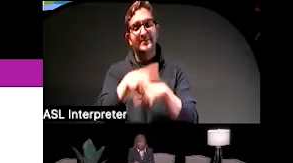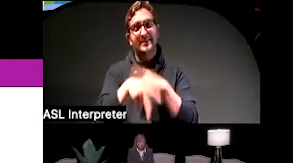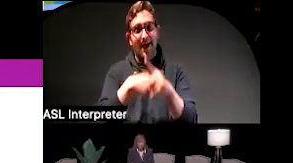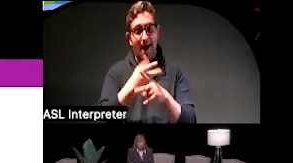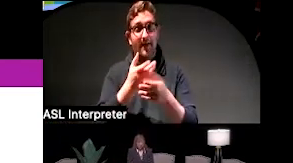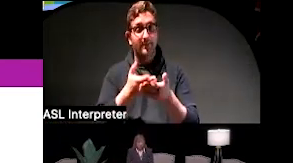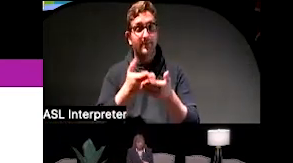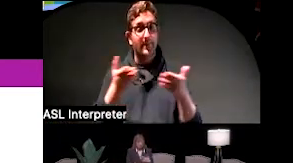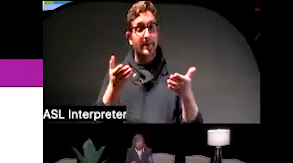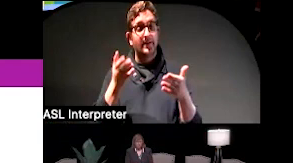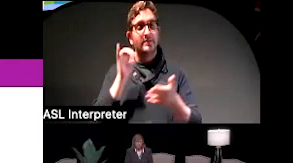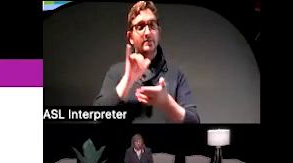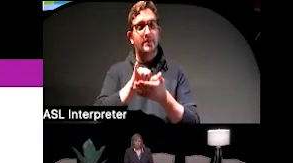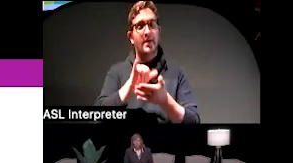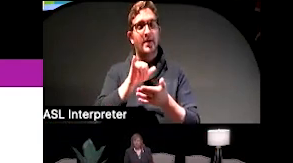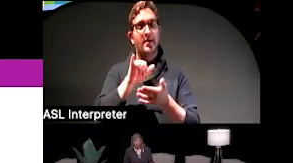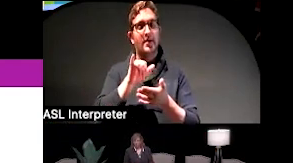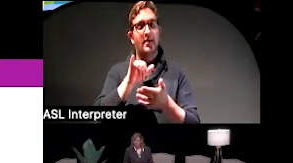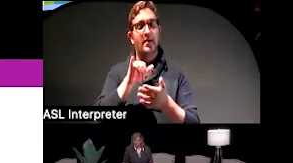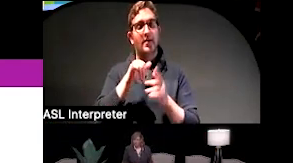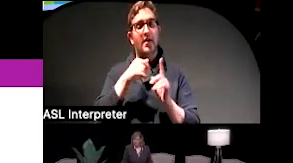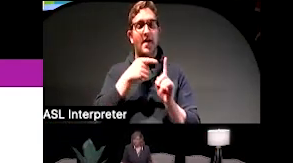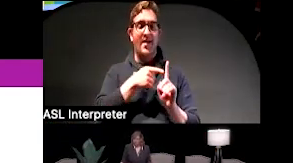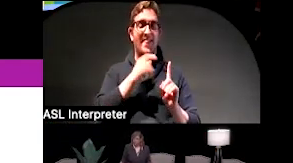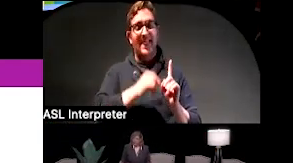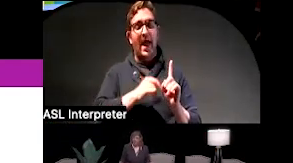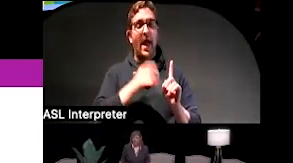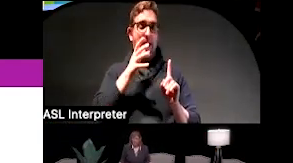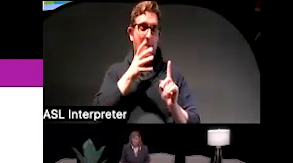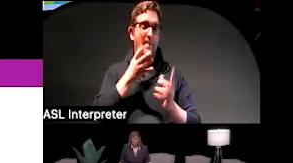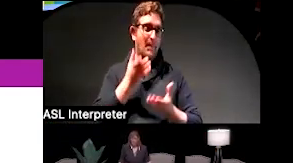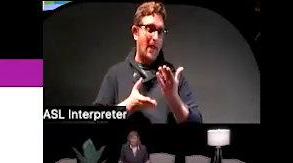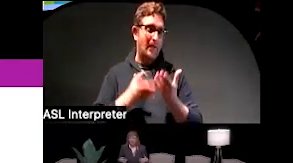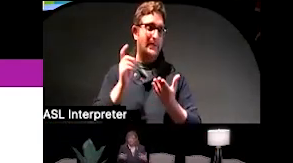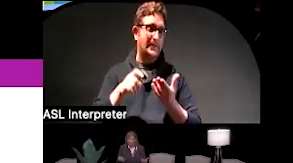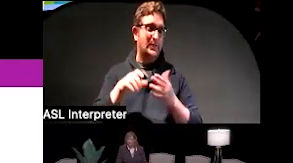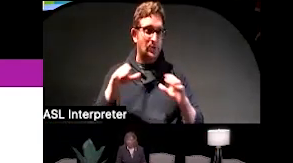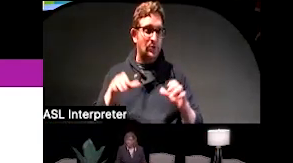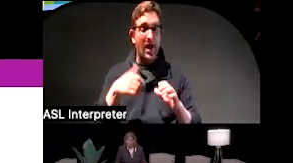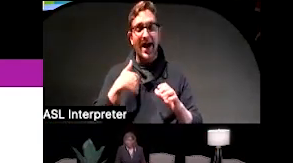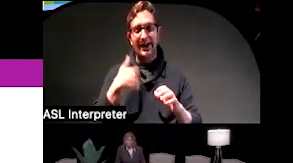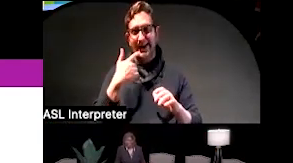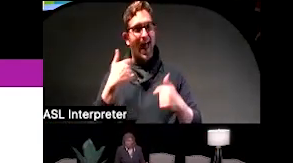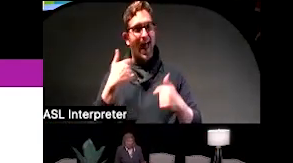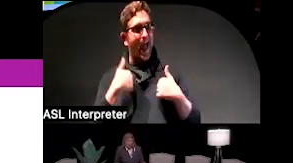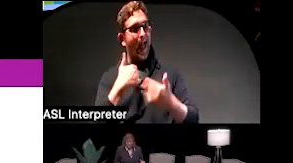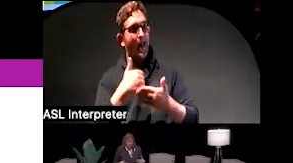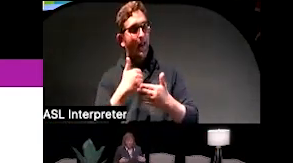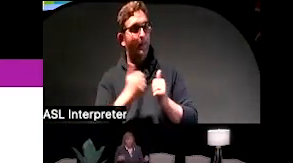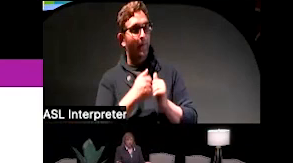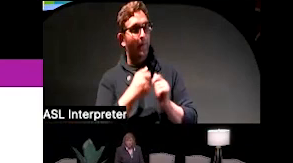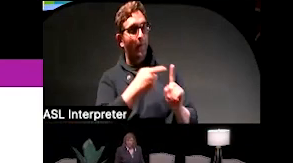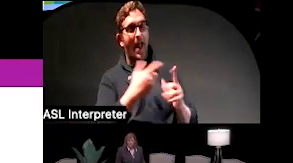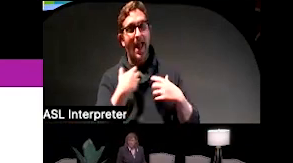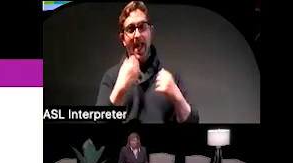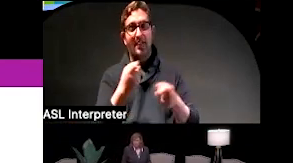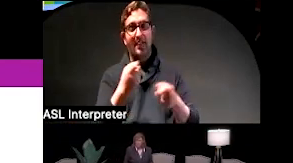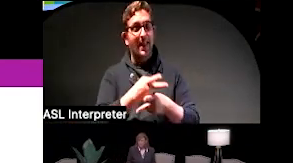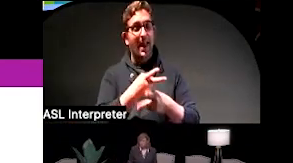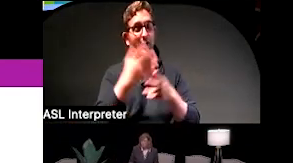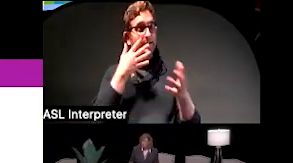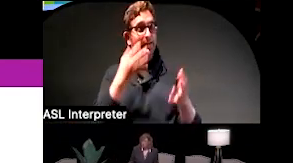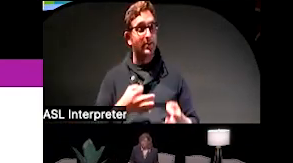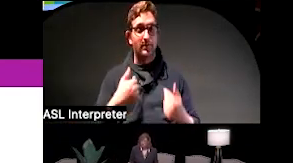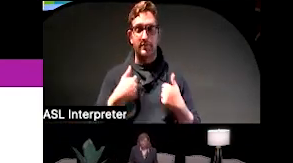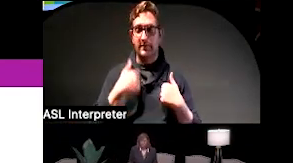that this mom probably needs to do. She said, I help her with healthcare decisions. I said, well, maybe she needs to